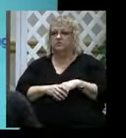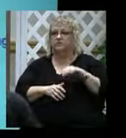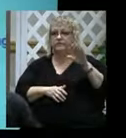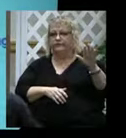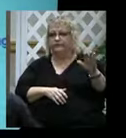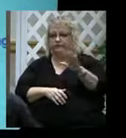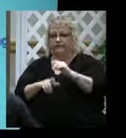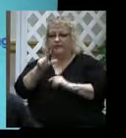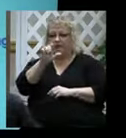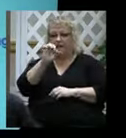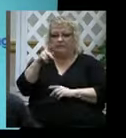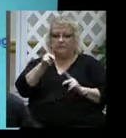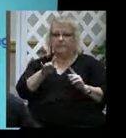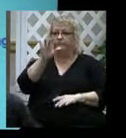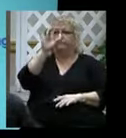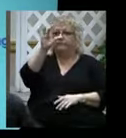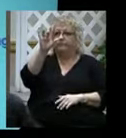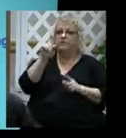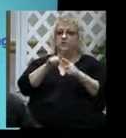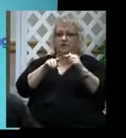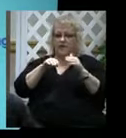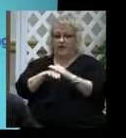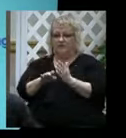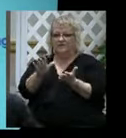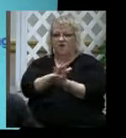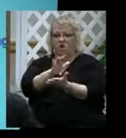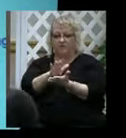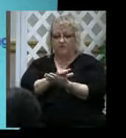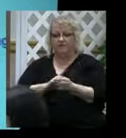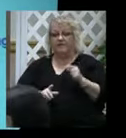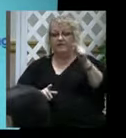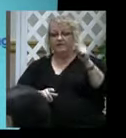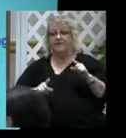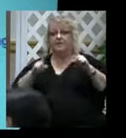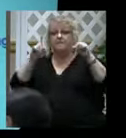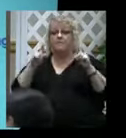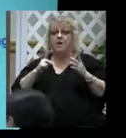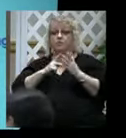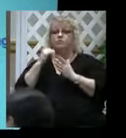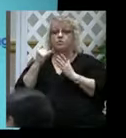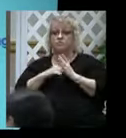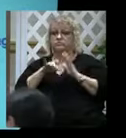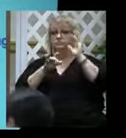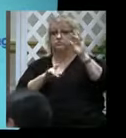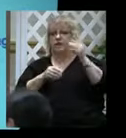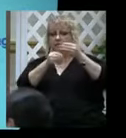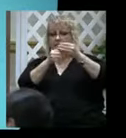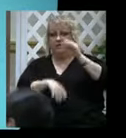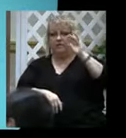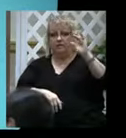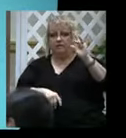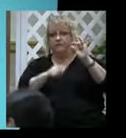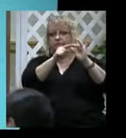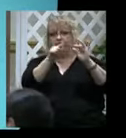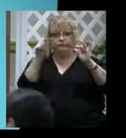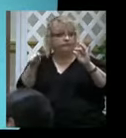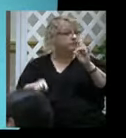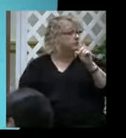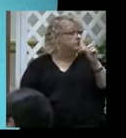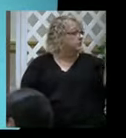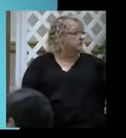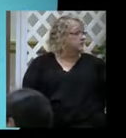that LEP people can click on to access documents. So in this pilot, when they clicked on that list, they got to this. It was a list